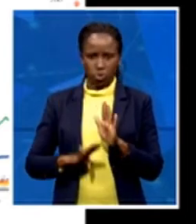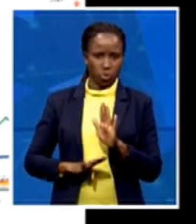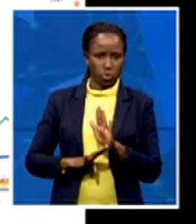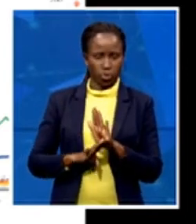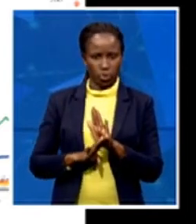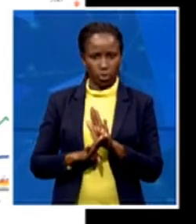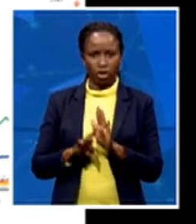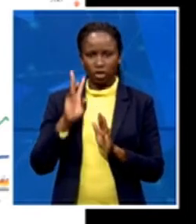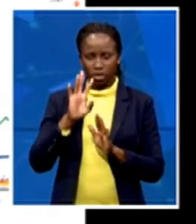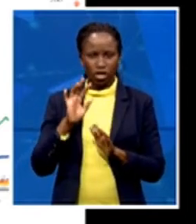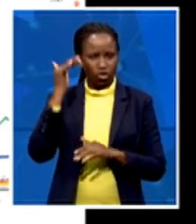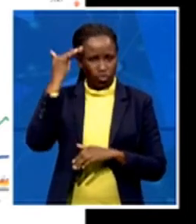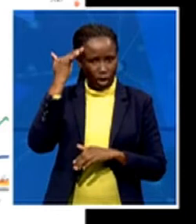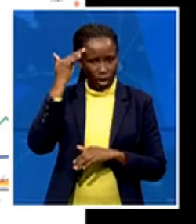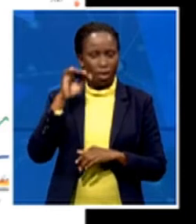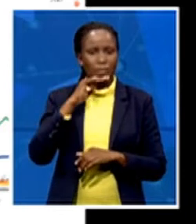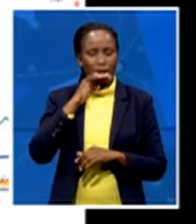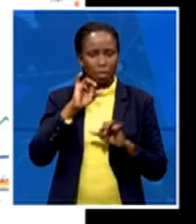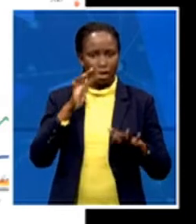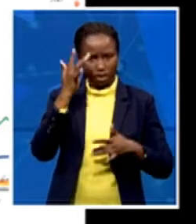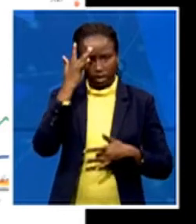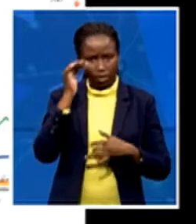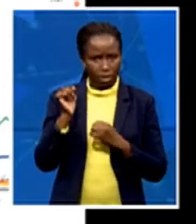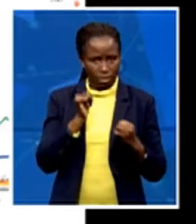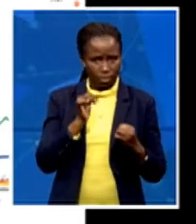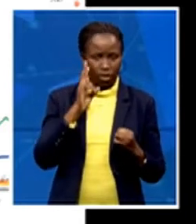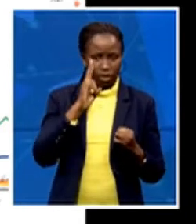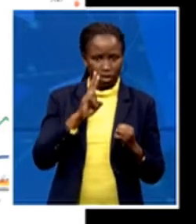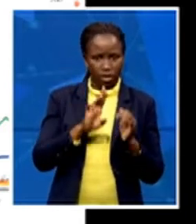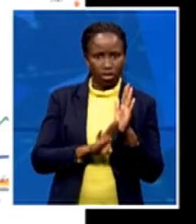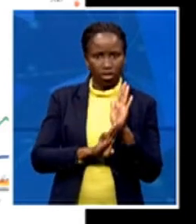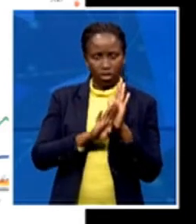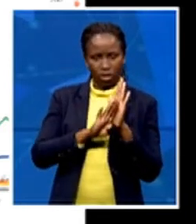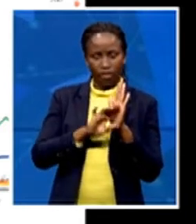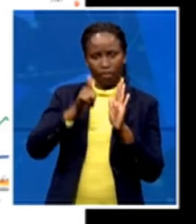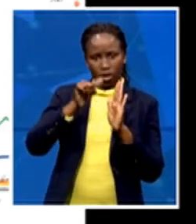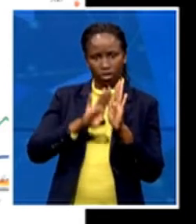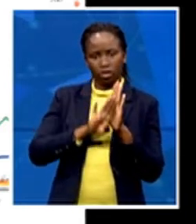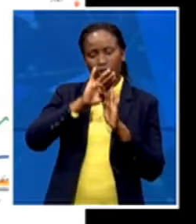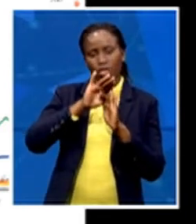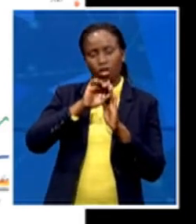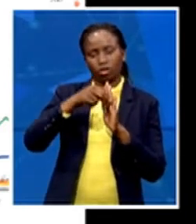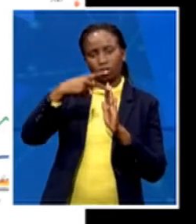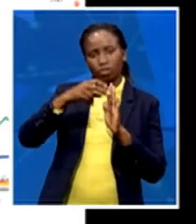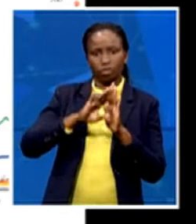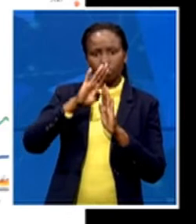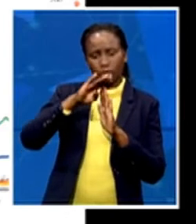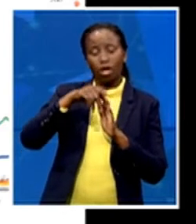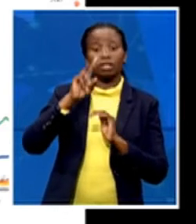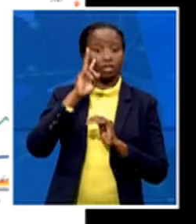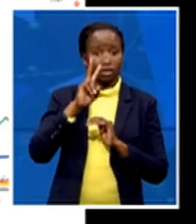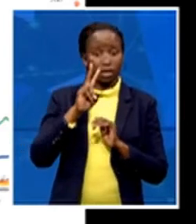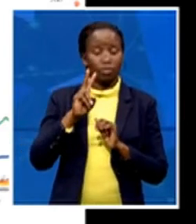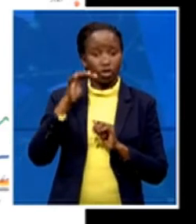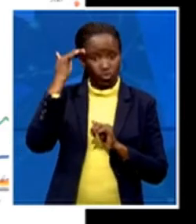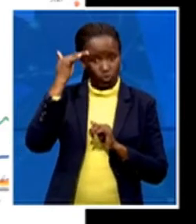We can see a first wave, we can see a second wave. And as the Premier said, the grey bars have now for 5 weeks in a row shown an